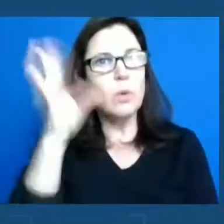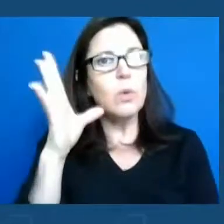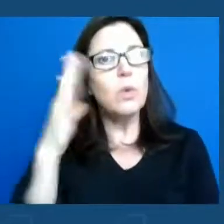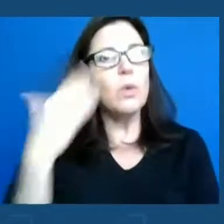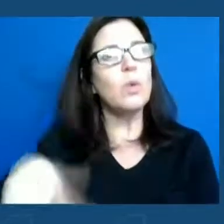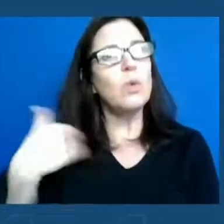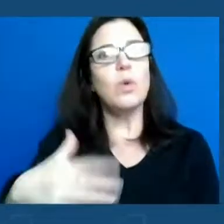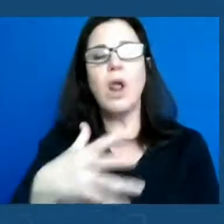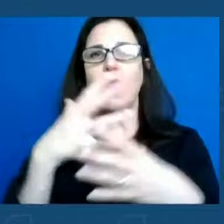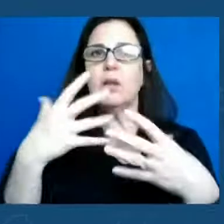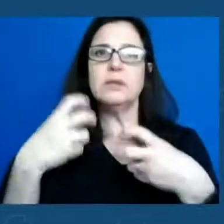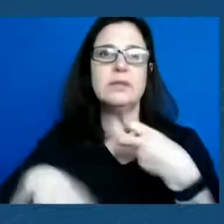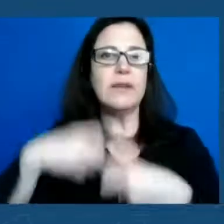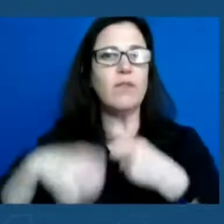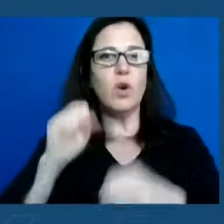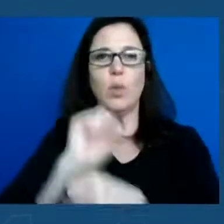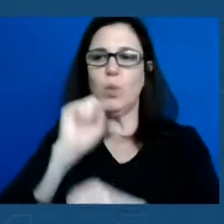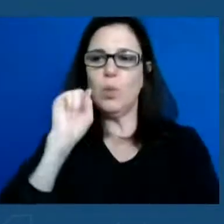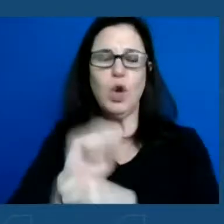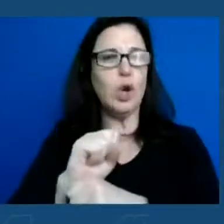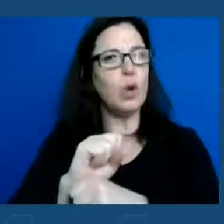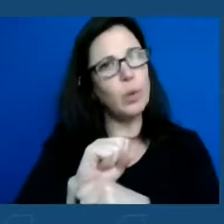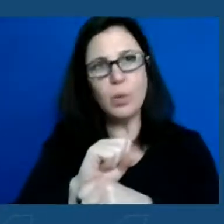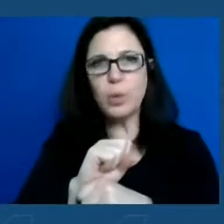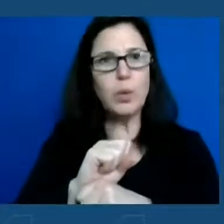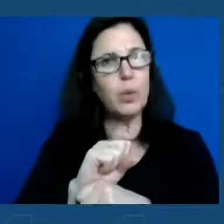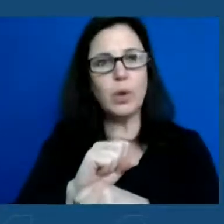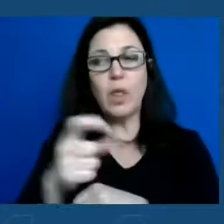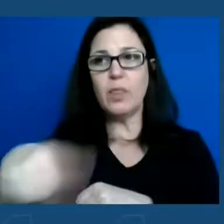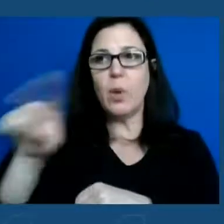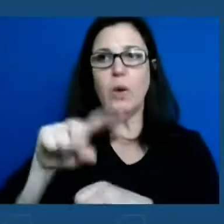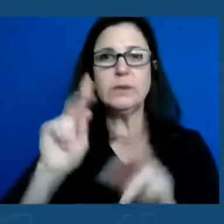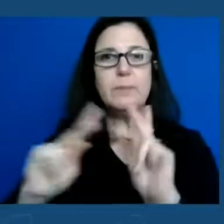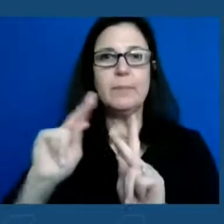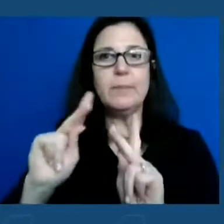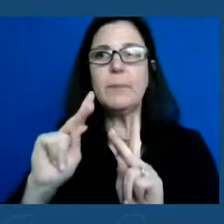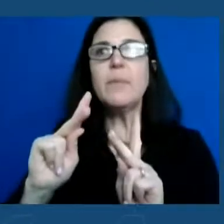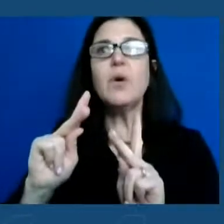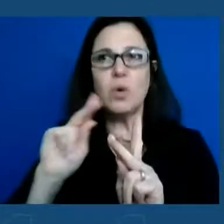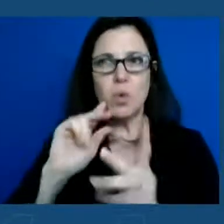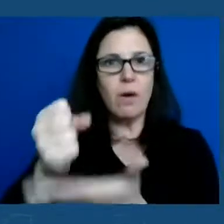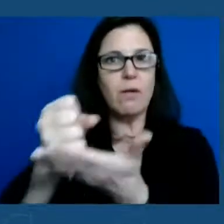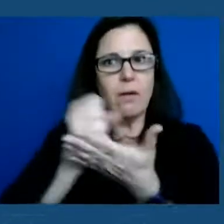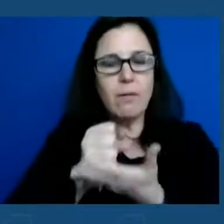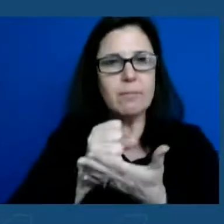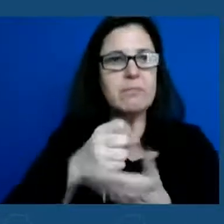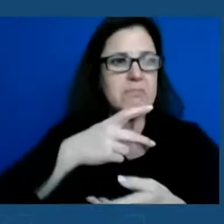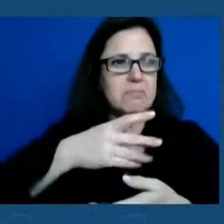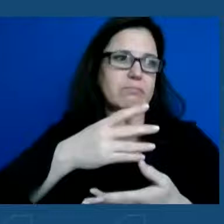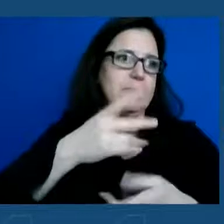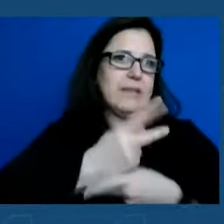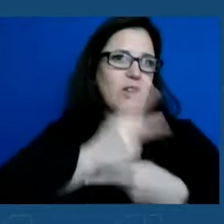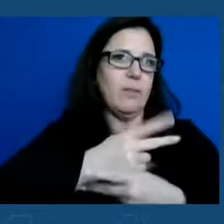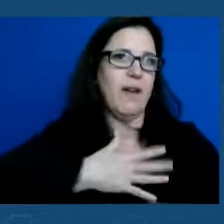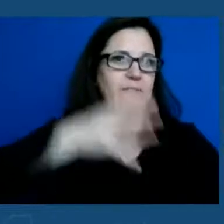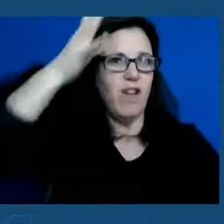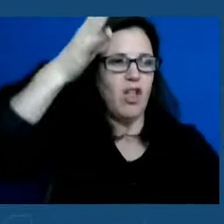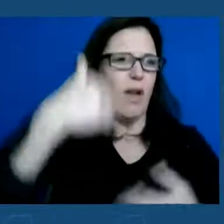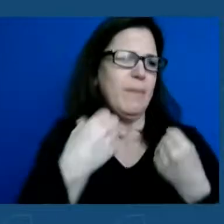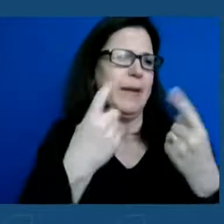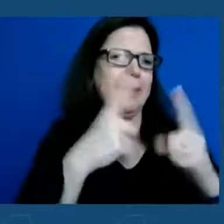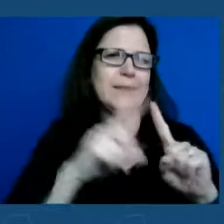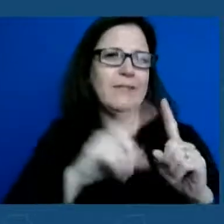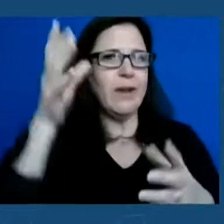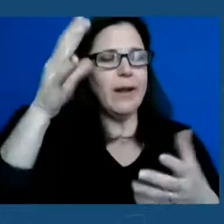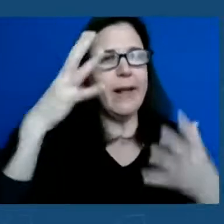work known to man or woman. I have individuals helping take care of my father who has various health conditions. So